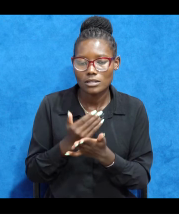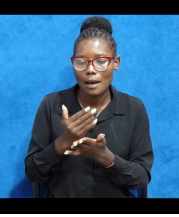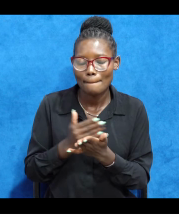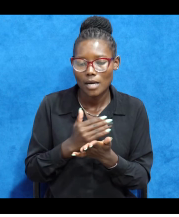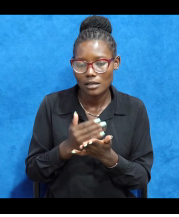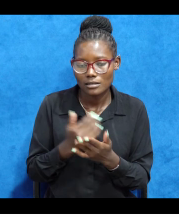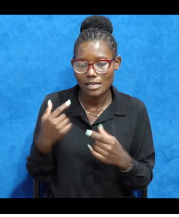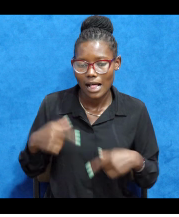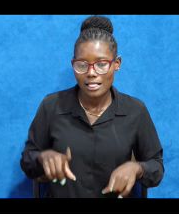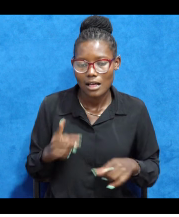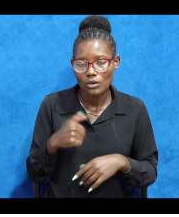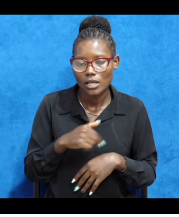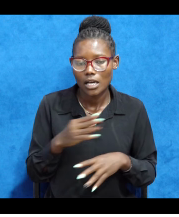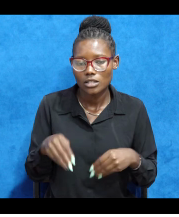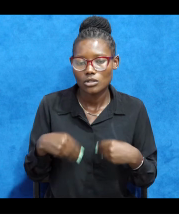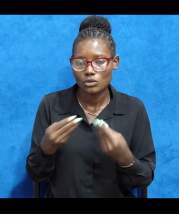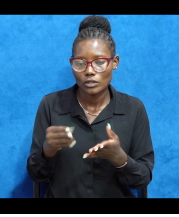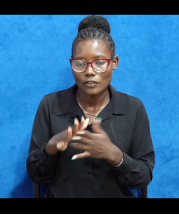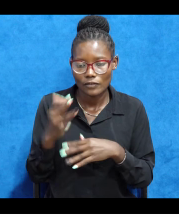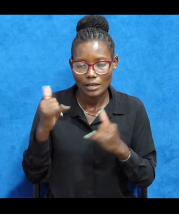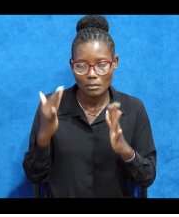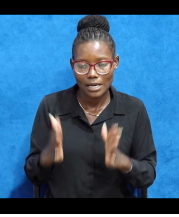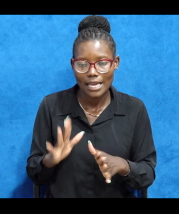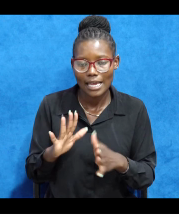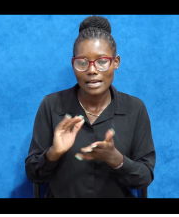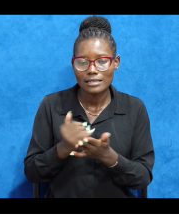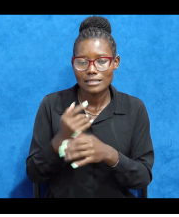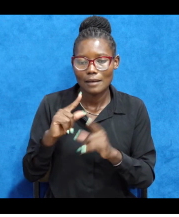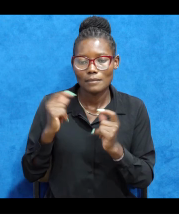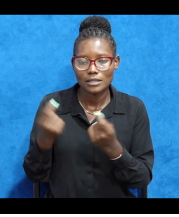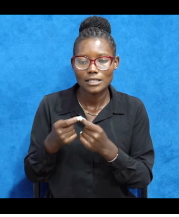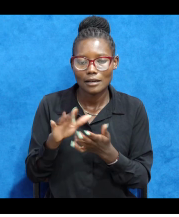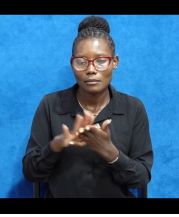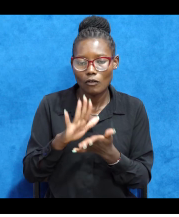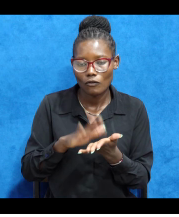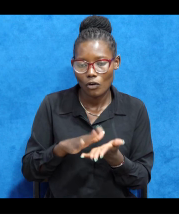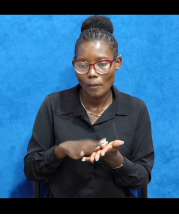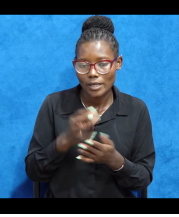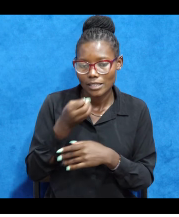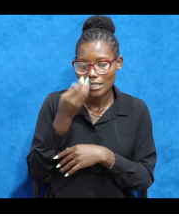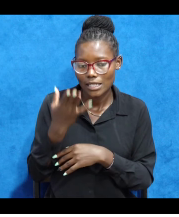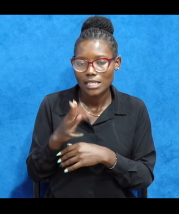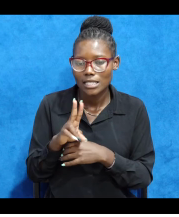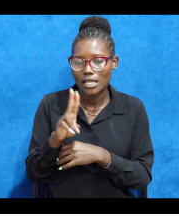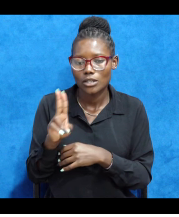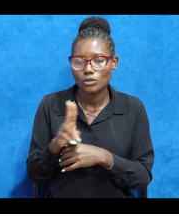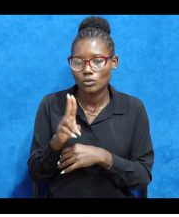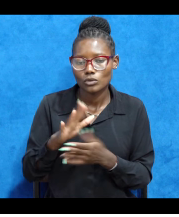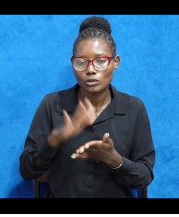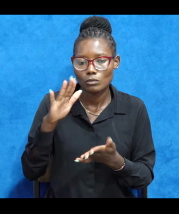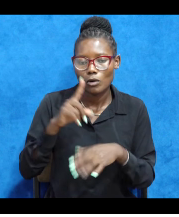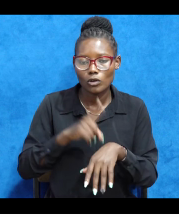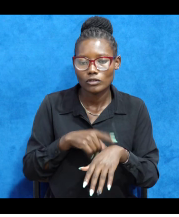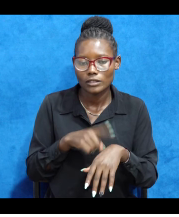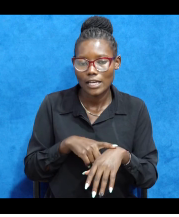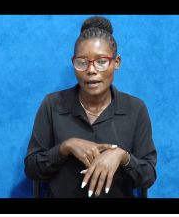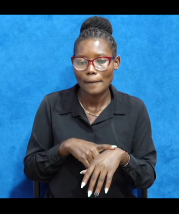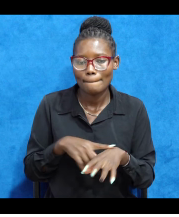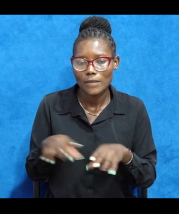part of the movement. And that's going to be kind of this main overarching theme, is that we're going to take a movement and emphasize different parts